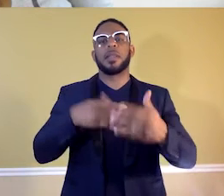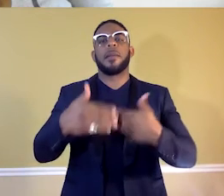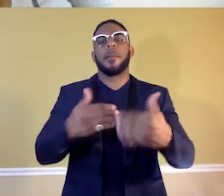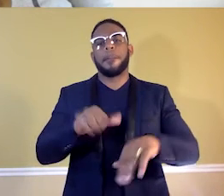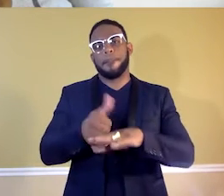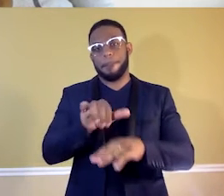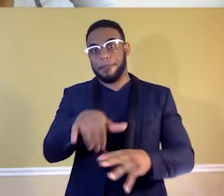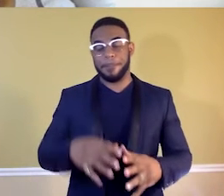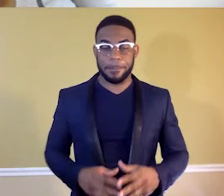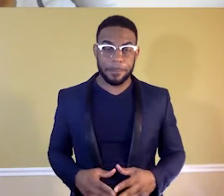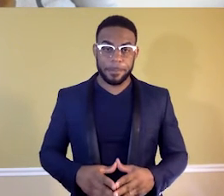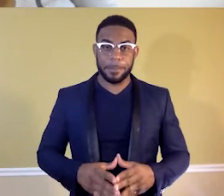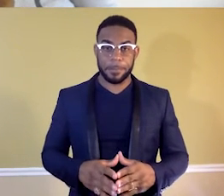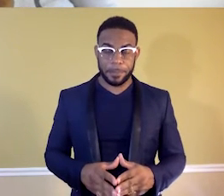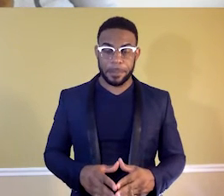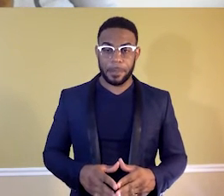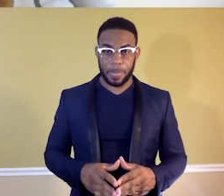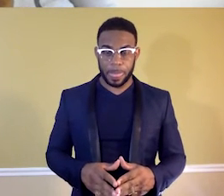on that.